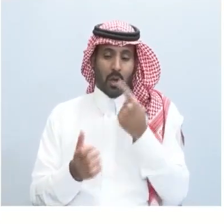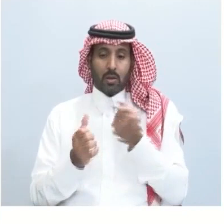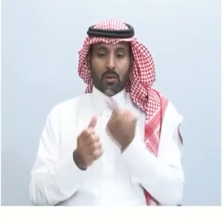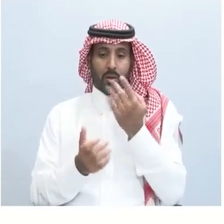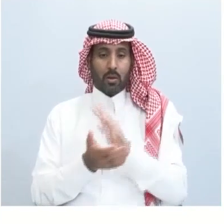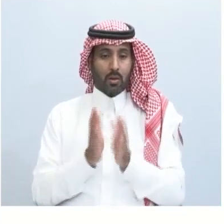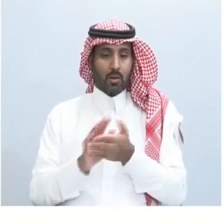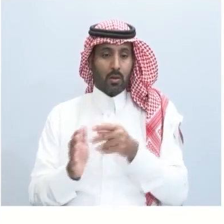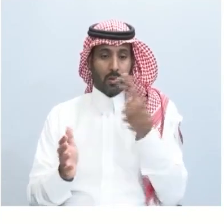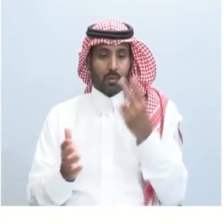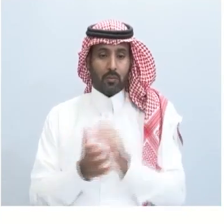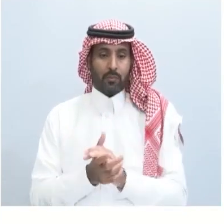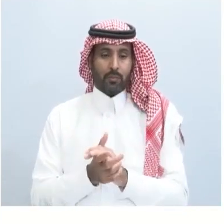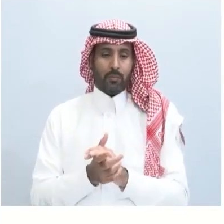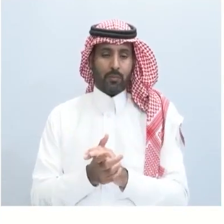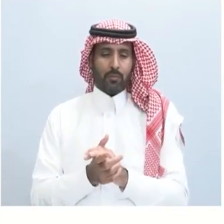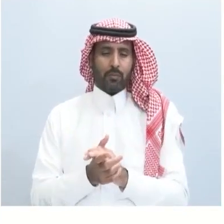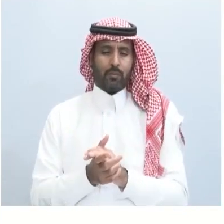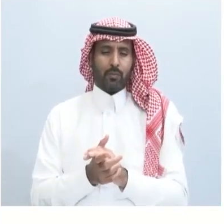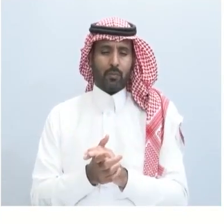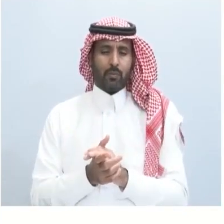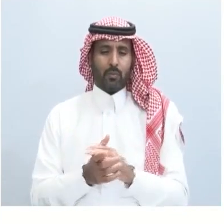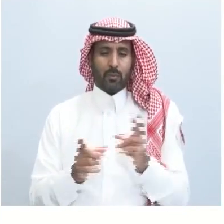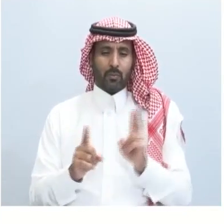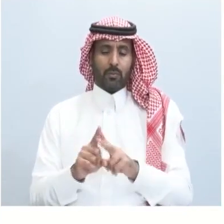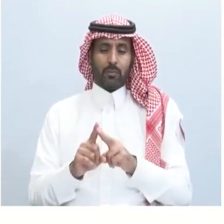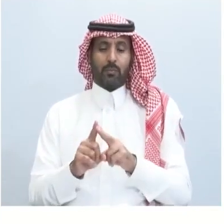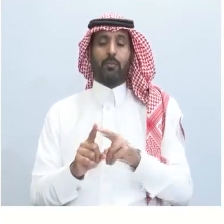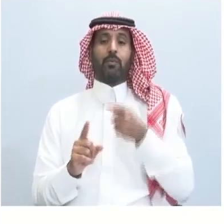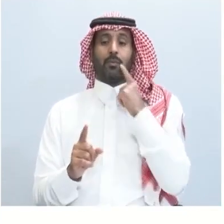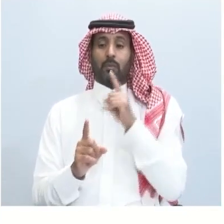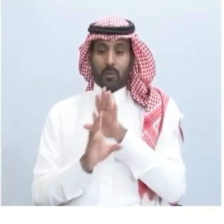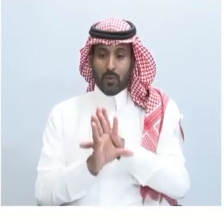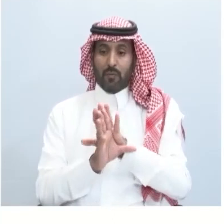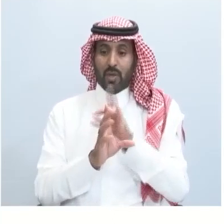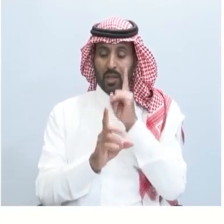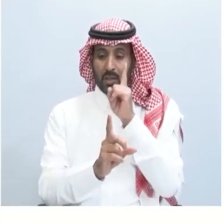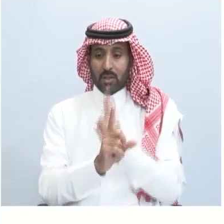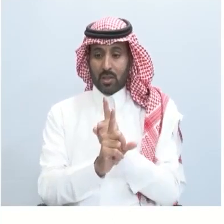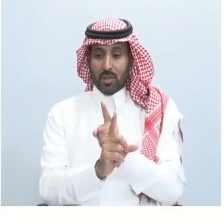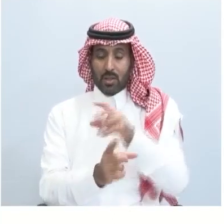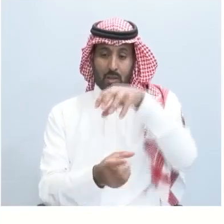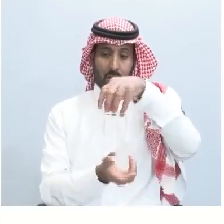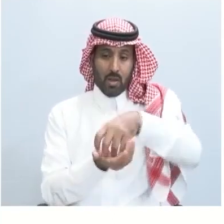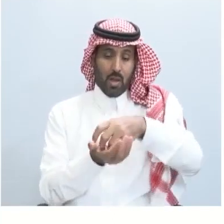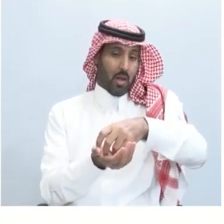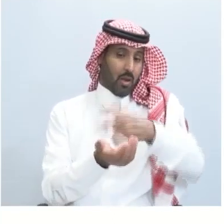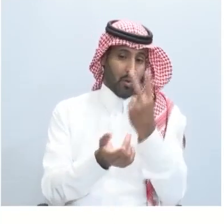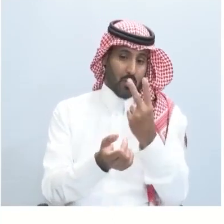you, number two. You can see number two here. This is the defending zone, because this is